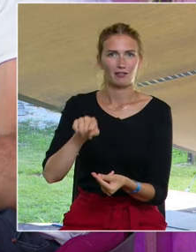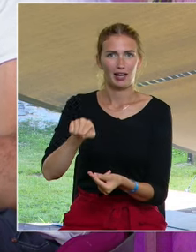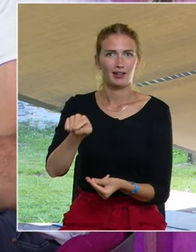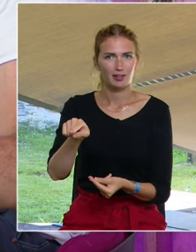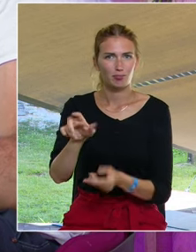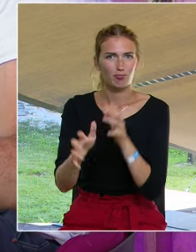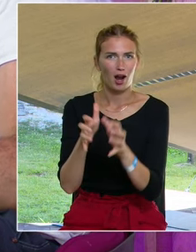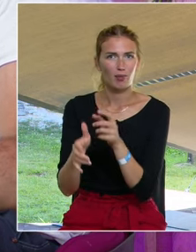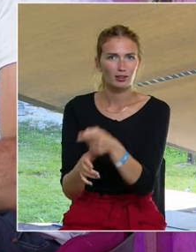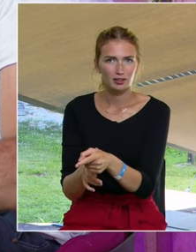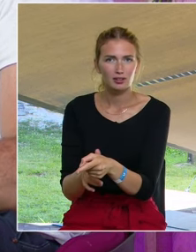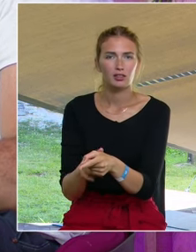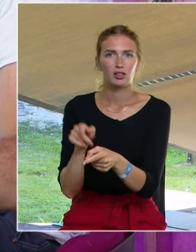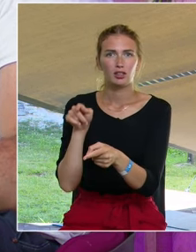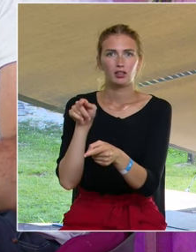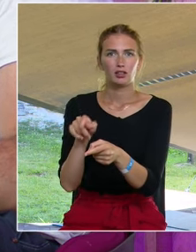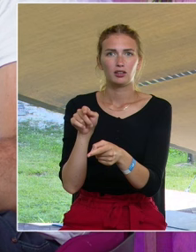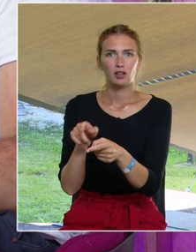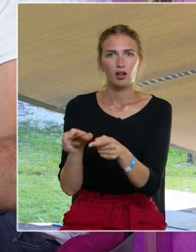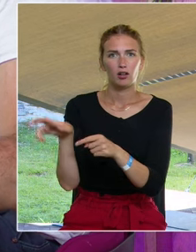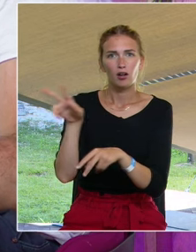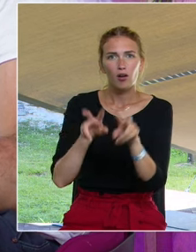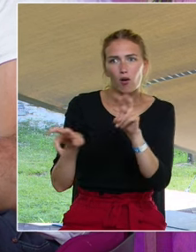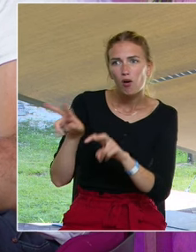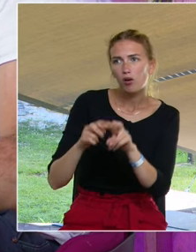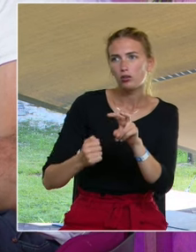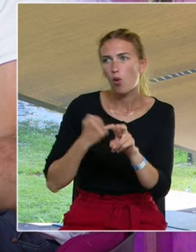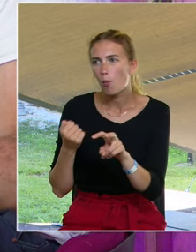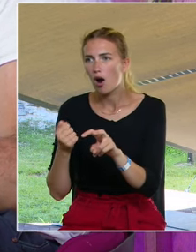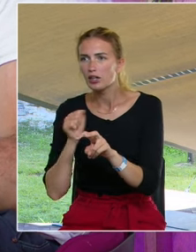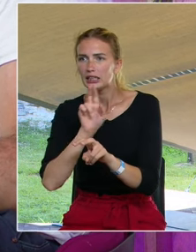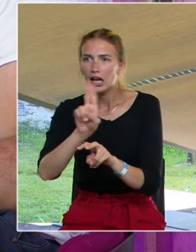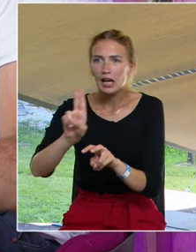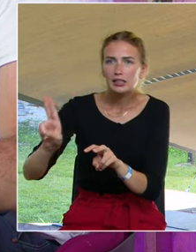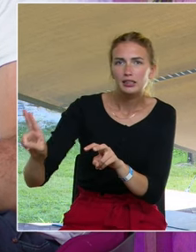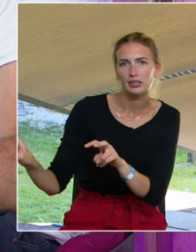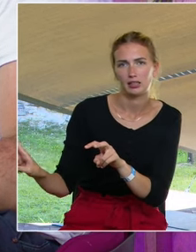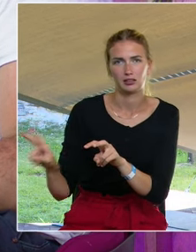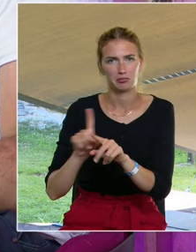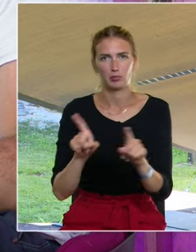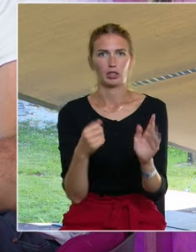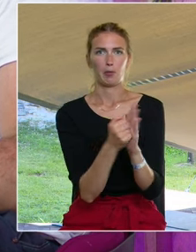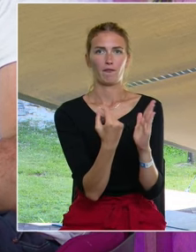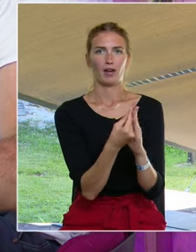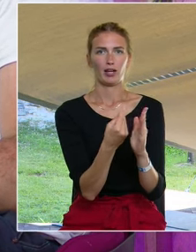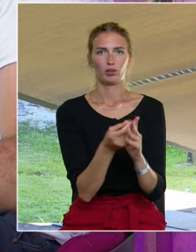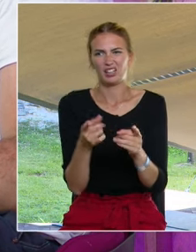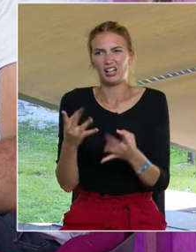chasing kind of prestige related to what you own. So it's like it's basically a